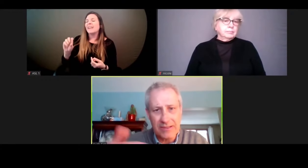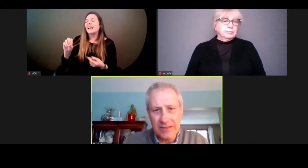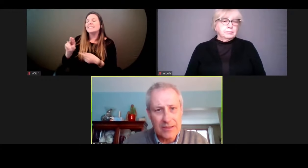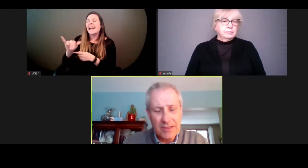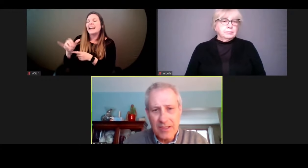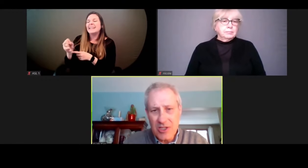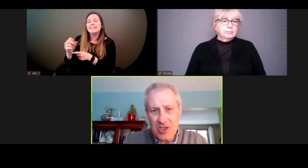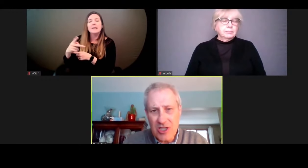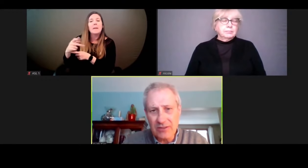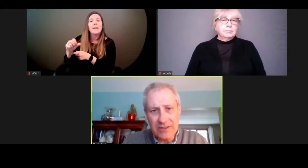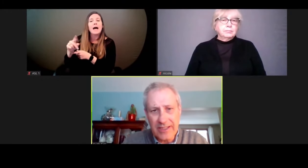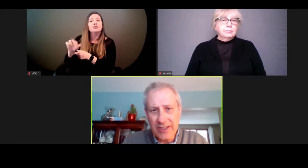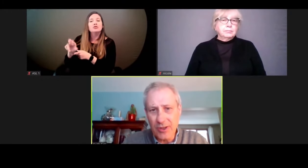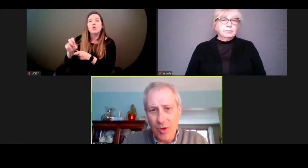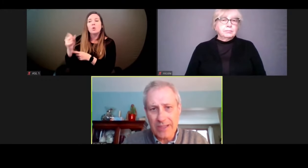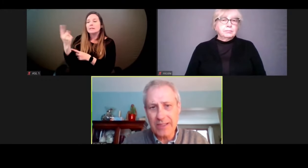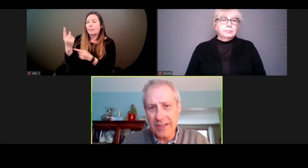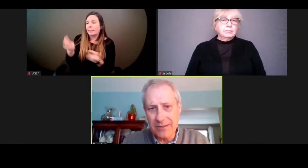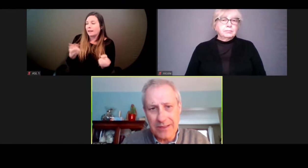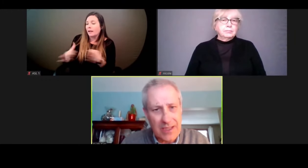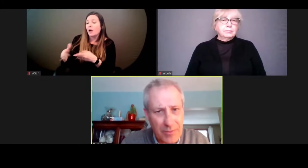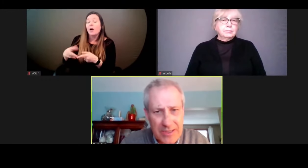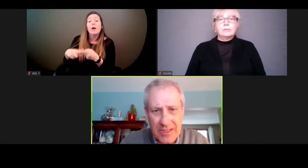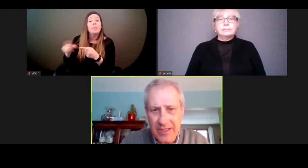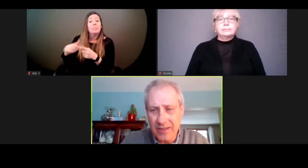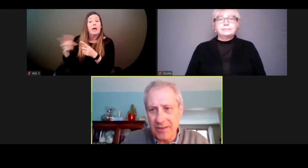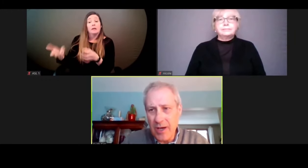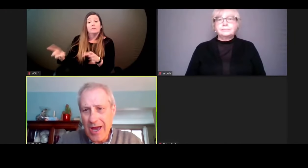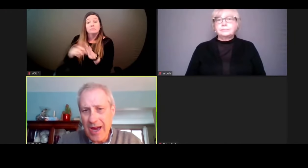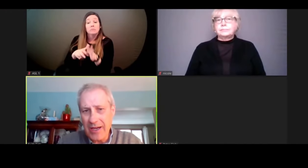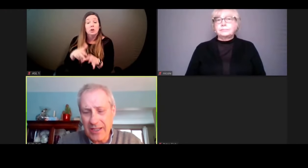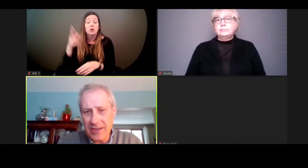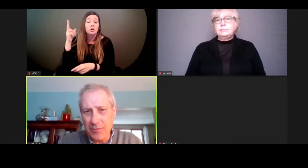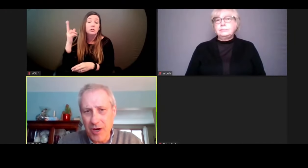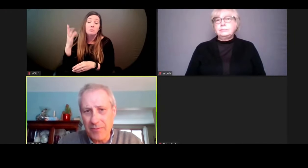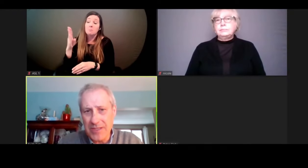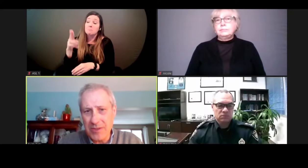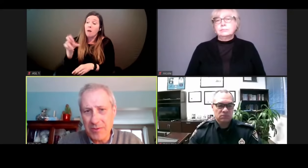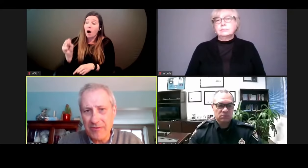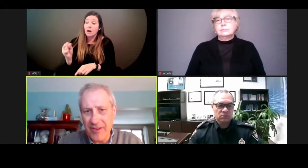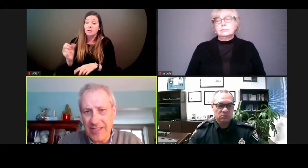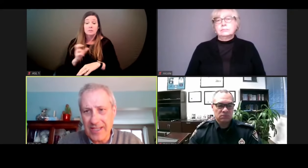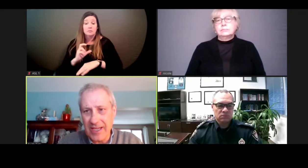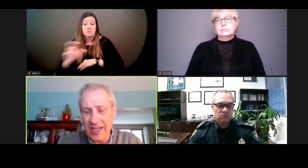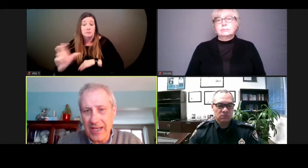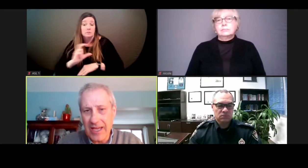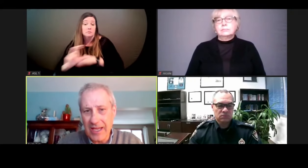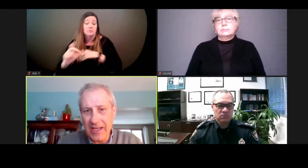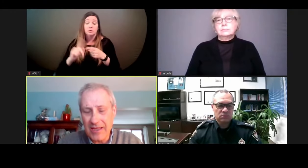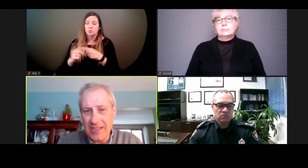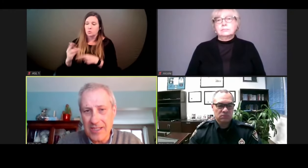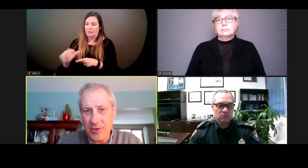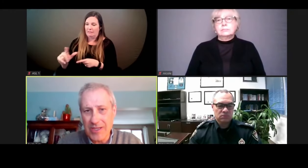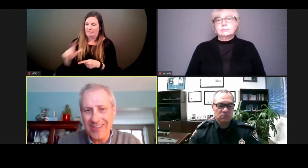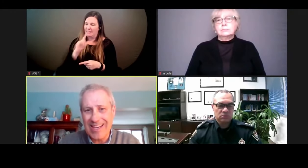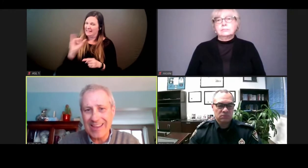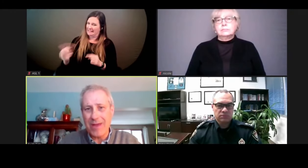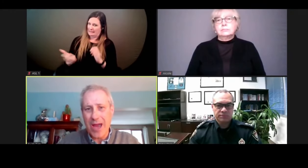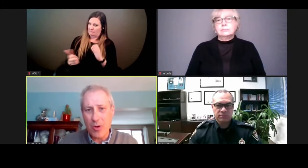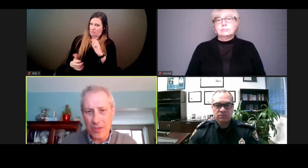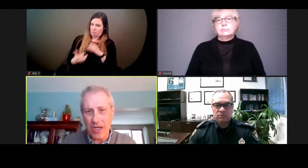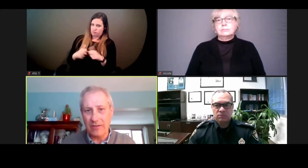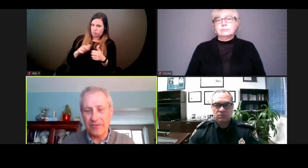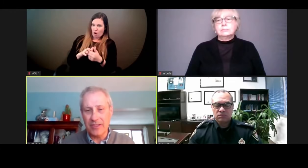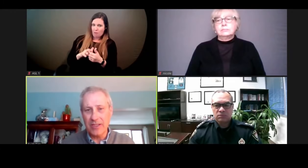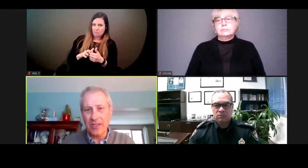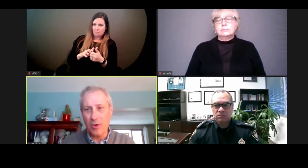then shuttle to the hill, walk to the hill, take the bus to the hill? The problem seems to be fixing the situation of getting them